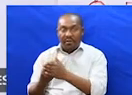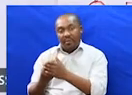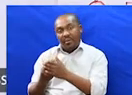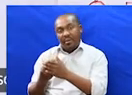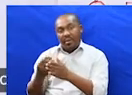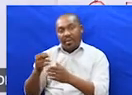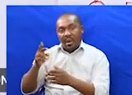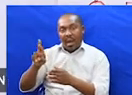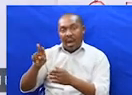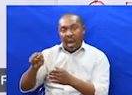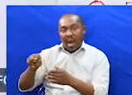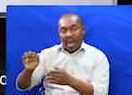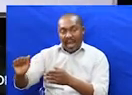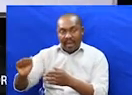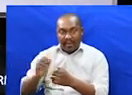RNA.